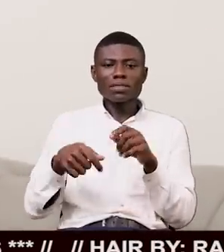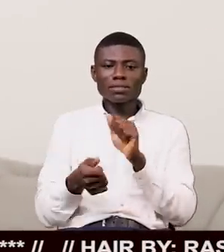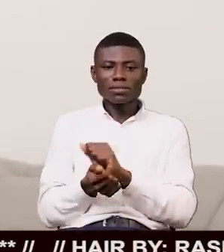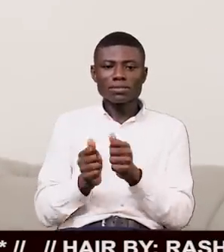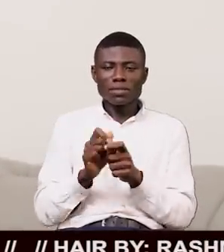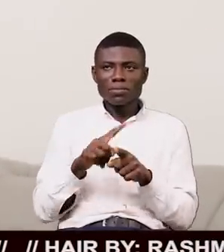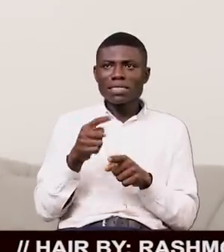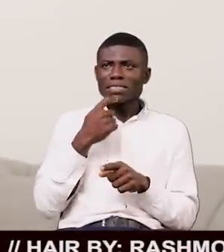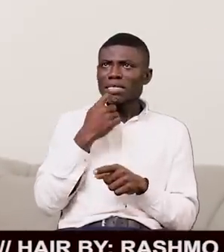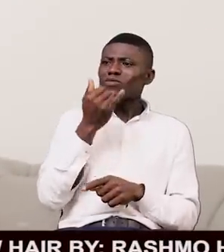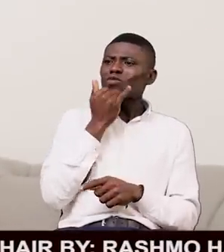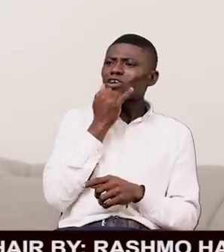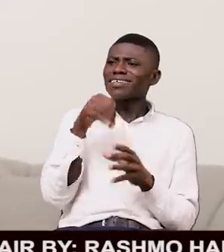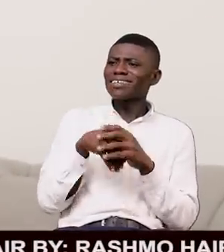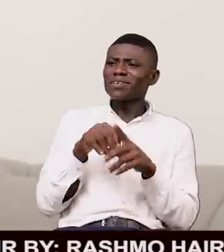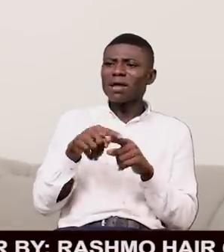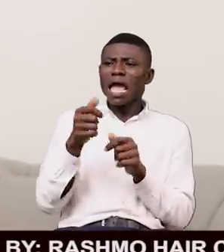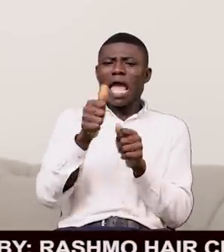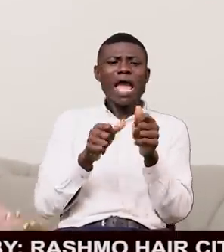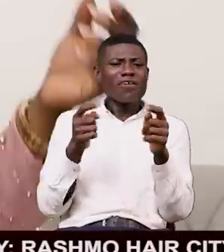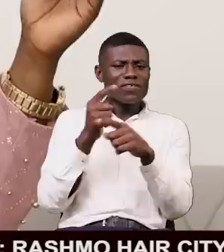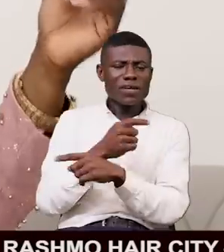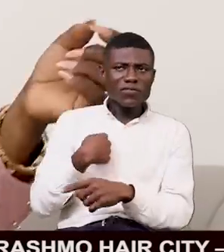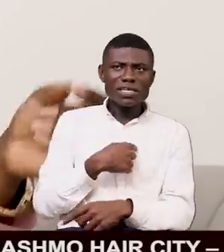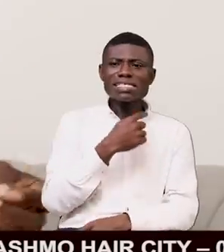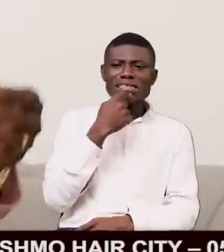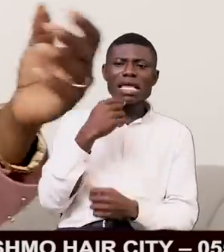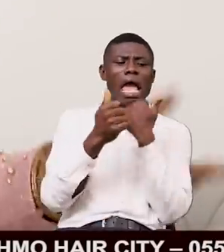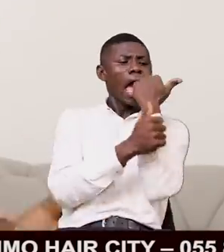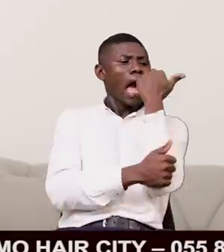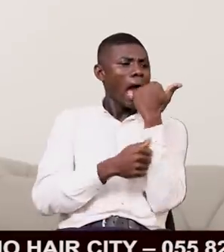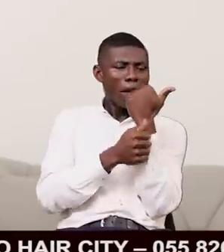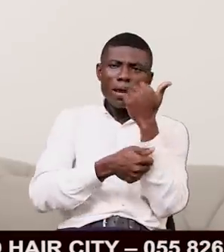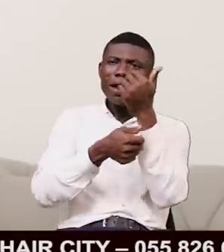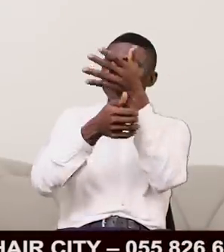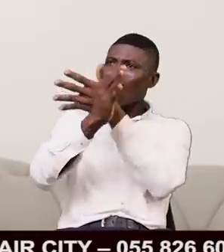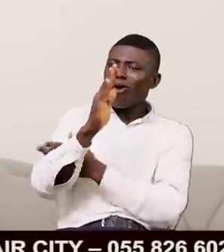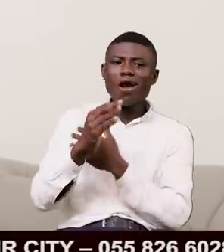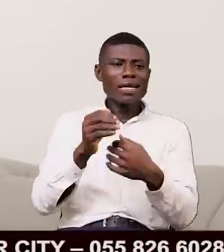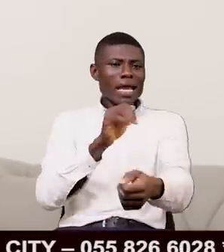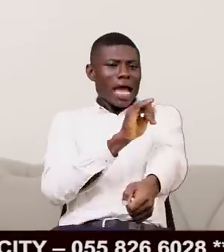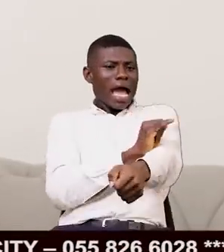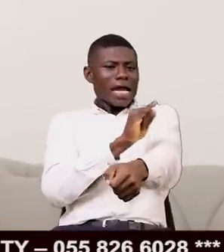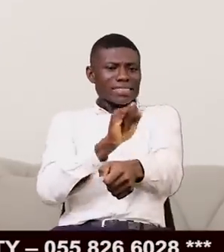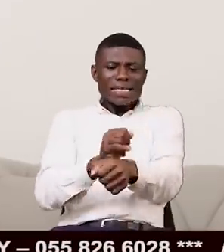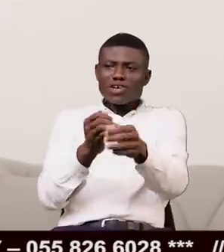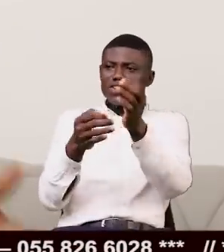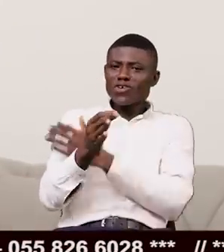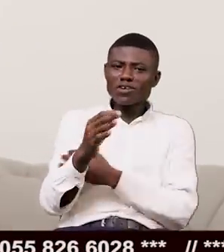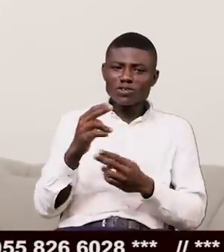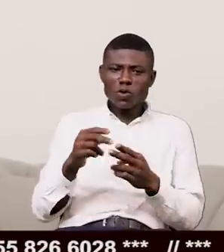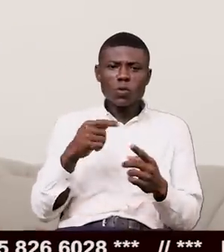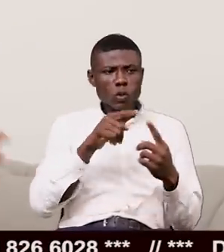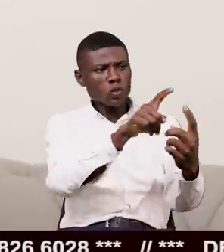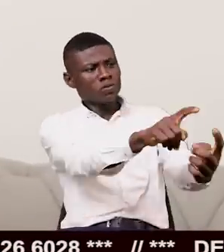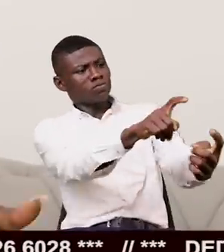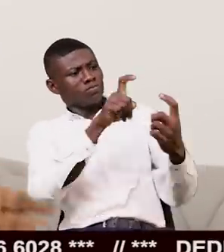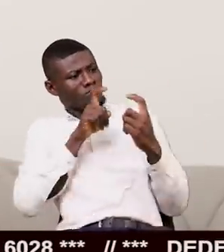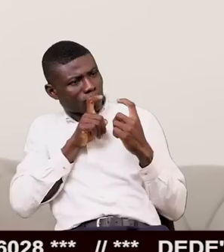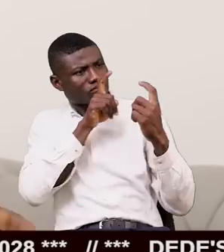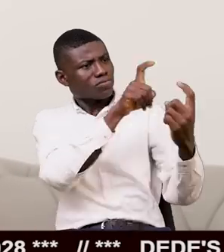ah boni bi anim because ye bo mpa ye de bi e ka se Abraham nyankopon Isaac nyankopon nti boni bi anim fat ye twetwetwe ho